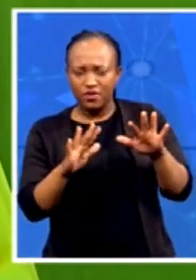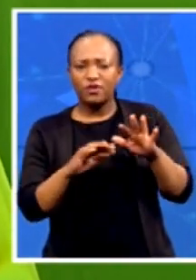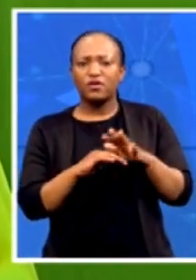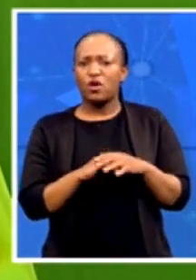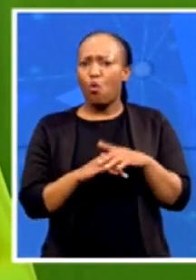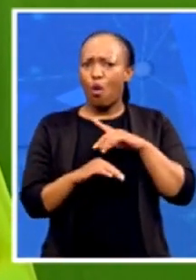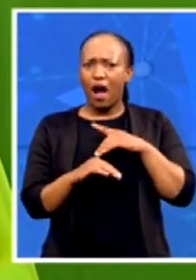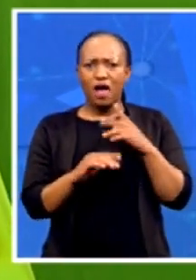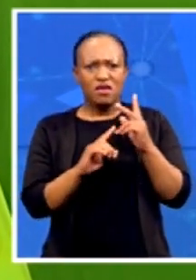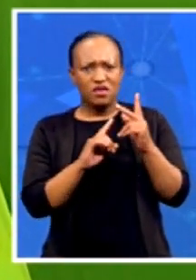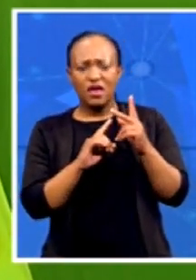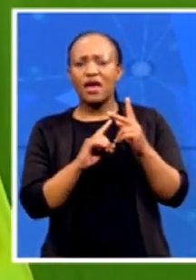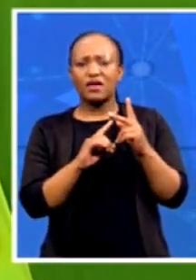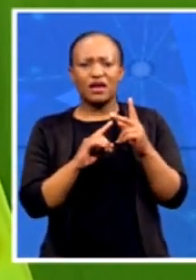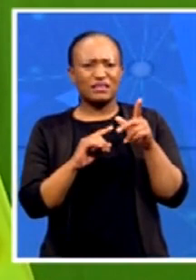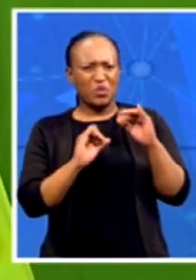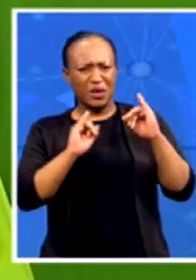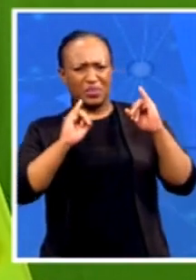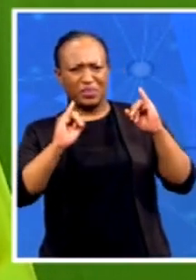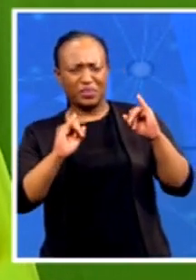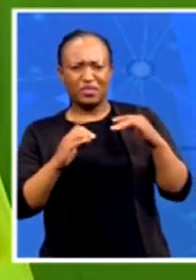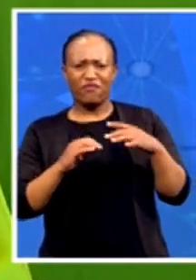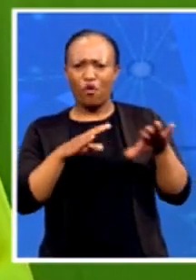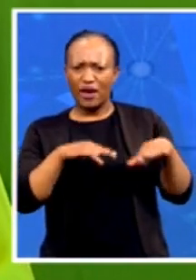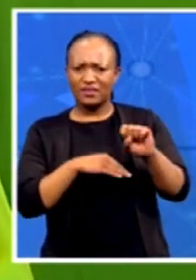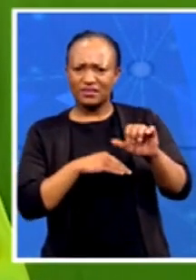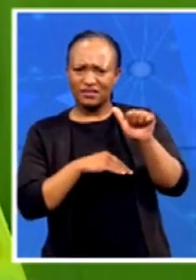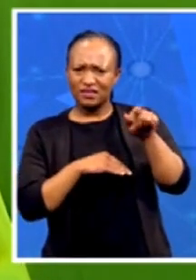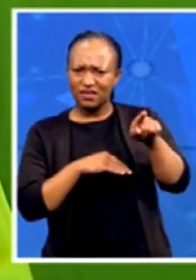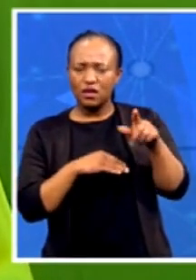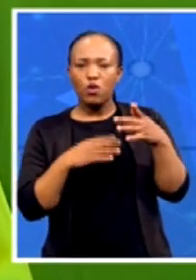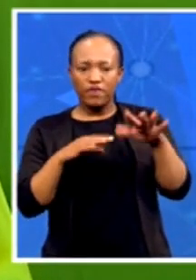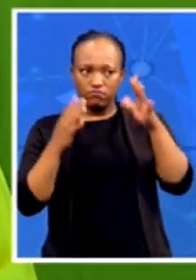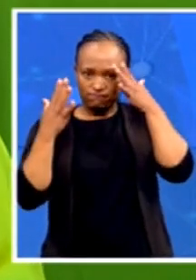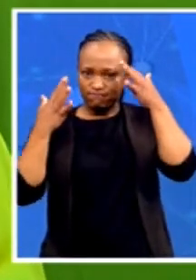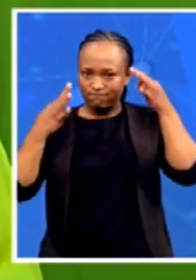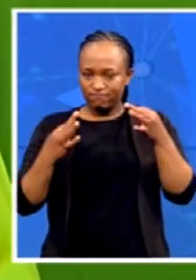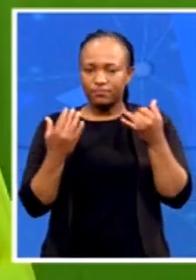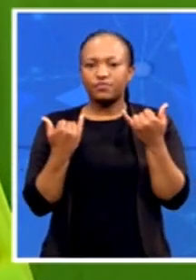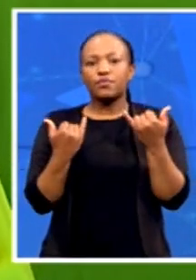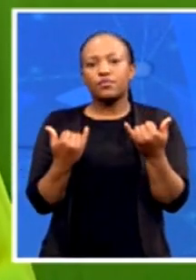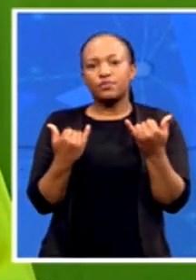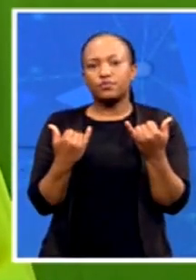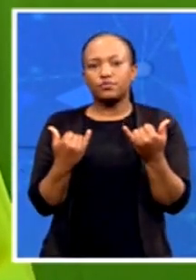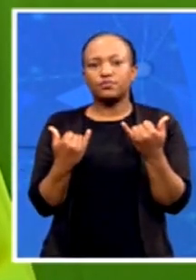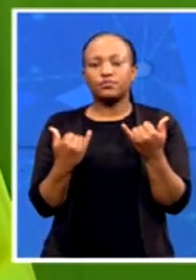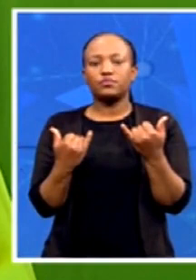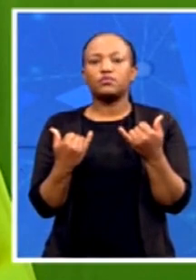Action SA, we've taken a decision that we are going to destroy this virus, and we are going to use 2